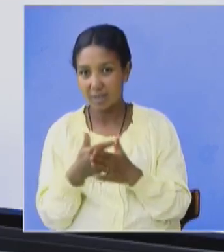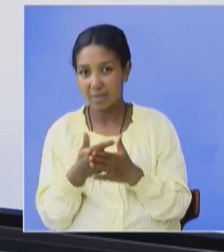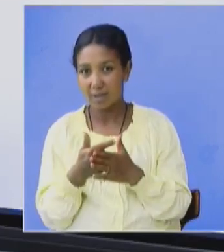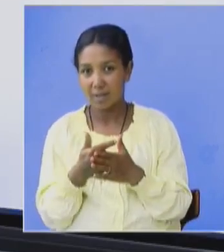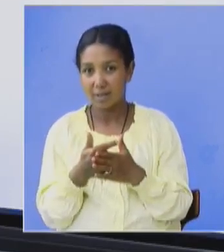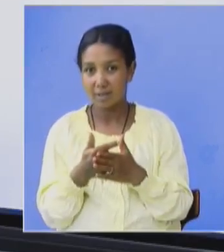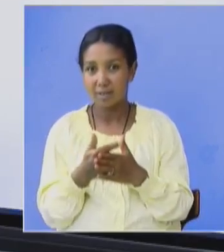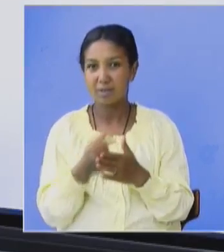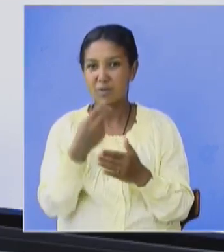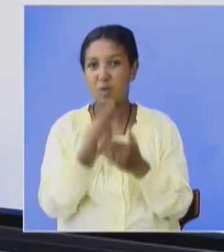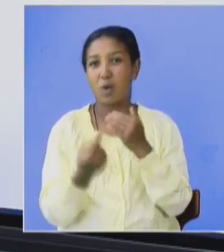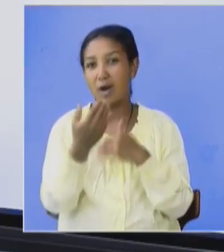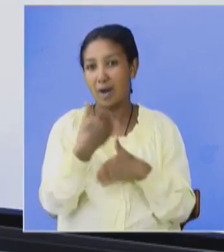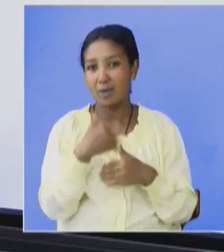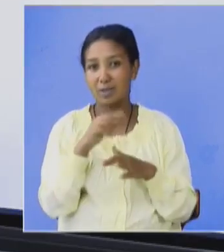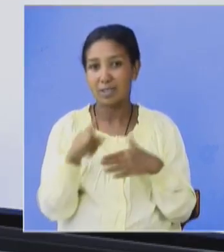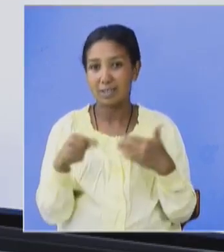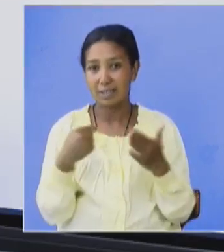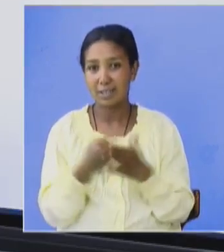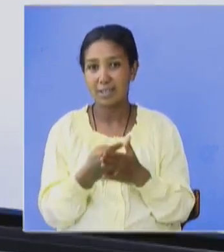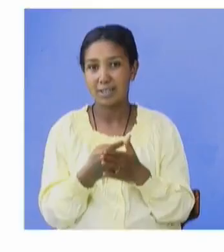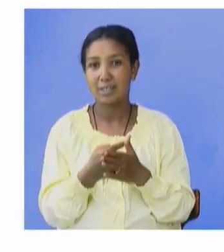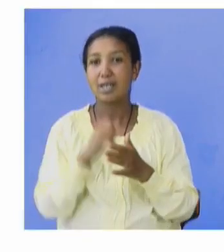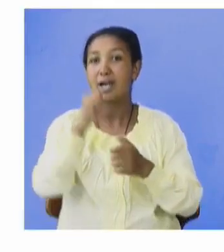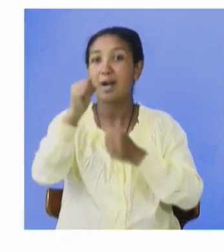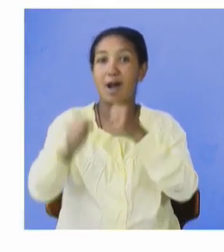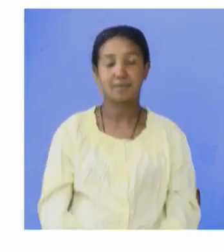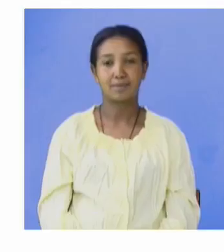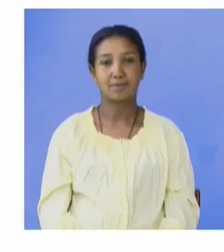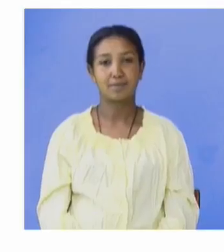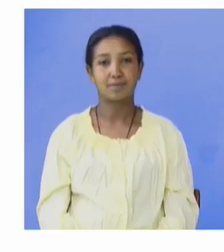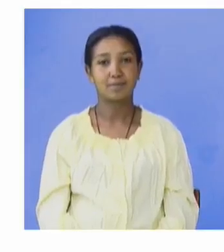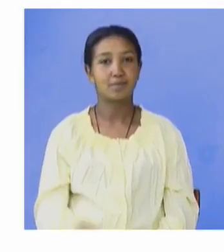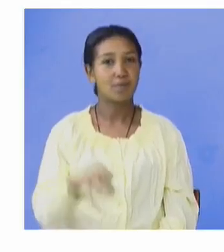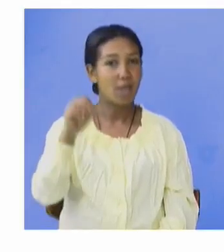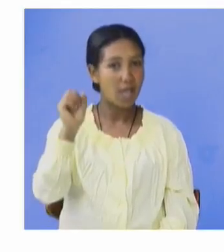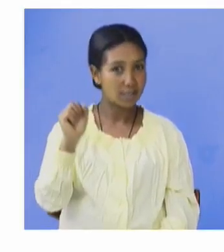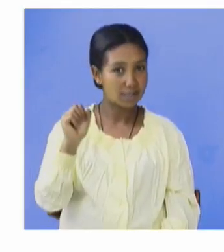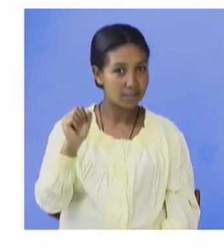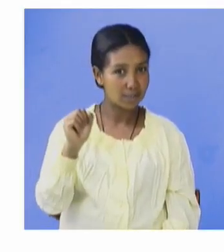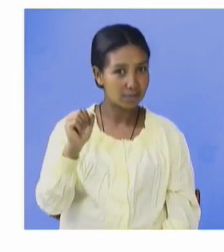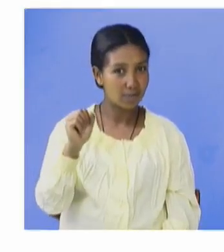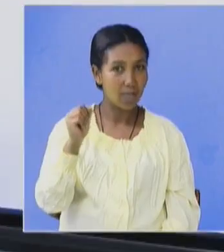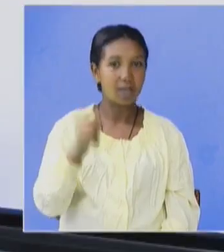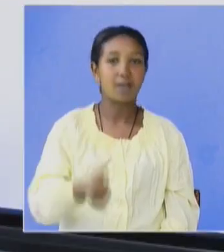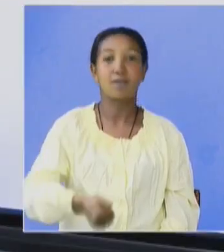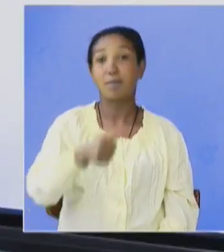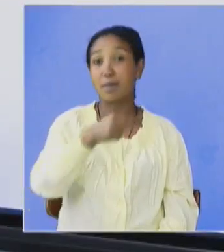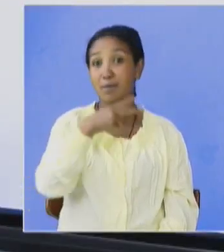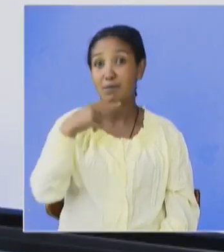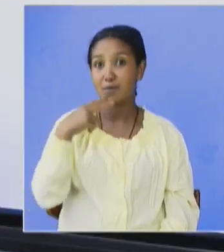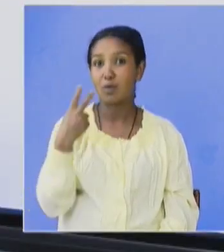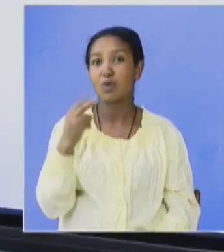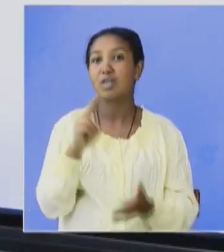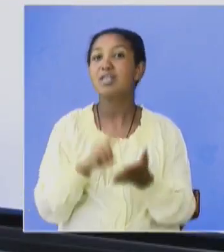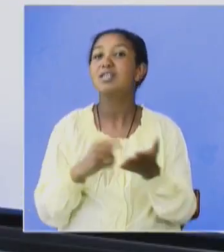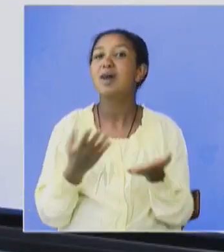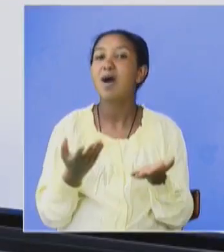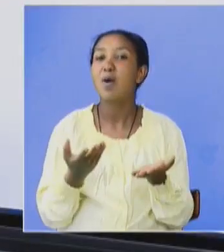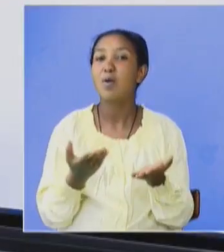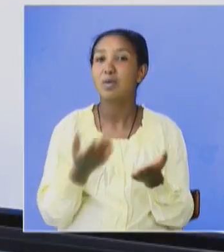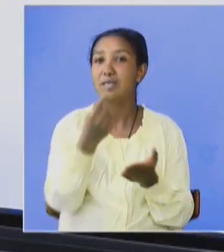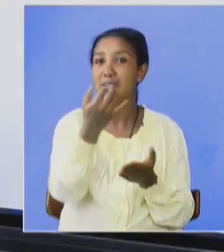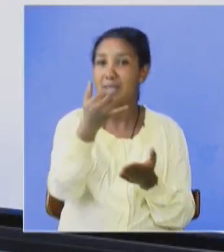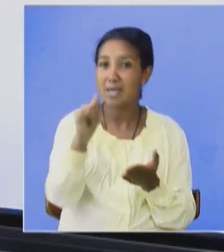a singular subject. So let us take run and add is and main verb. So let us read it.